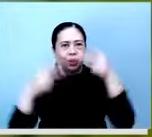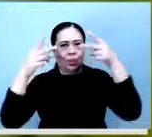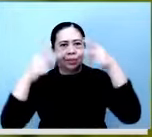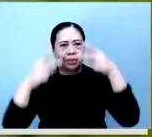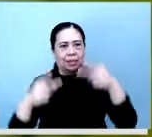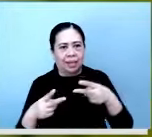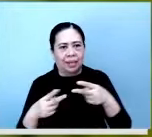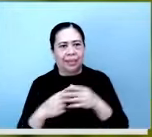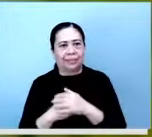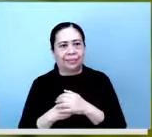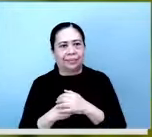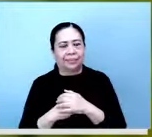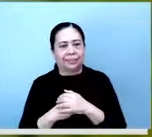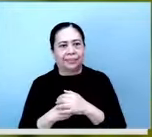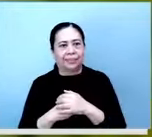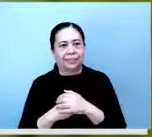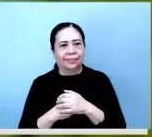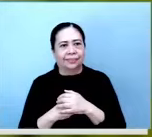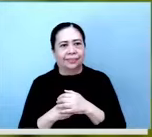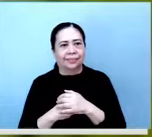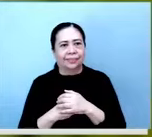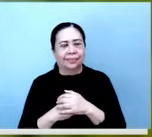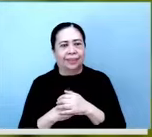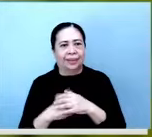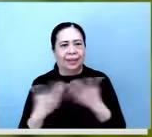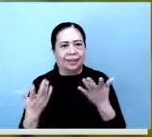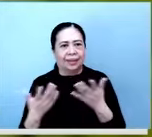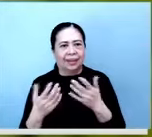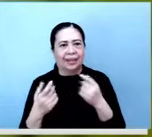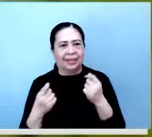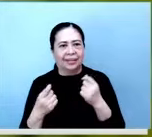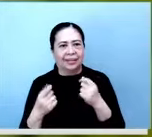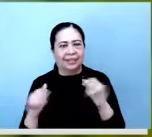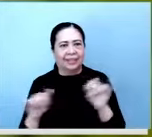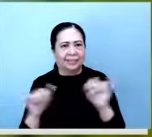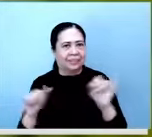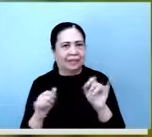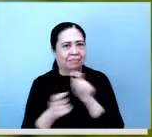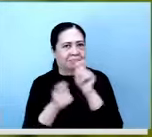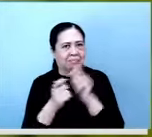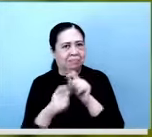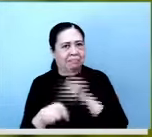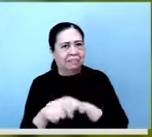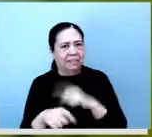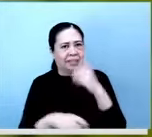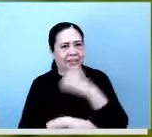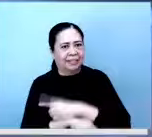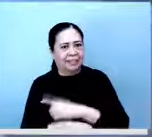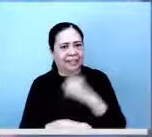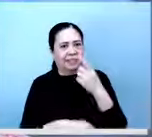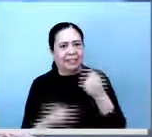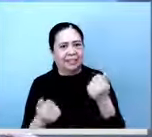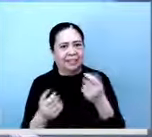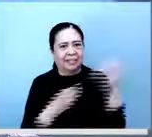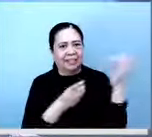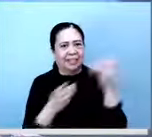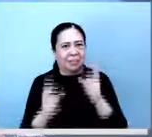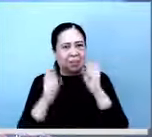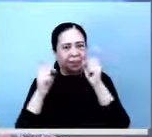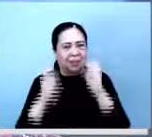And we offer actually free shipping and same day deliveries. Amazing! Kasi mga mami